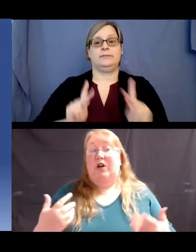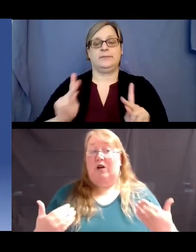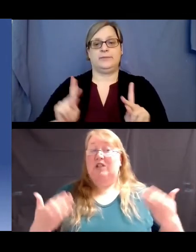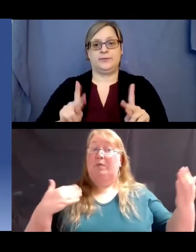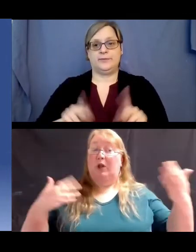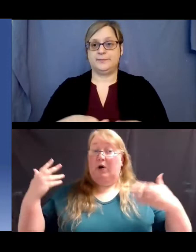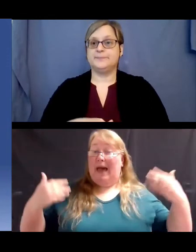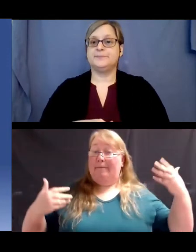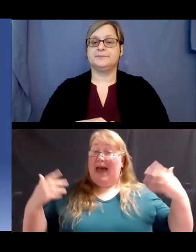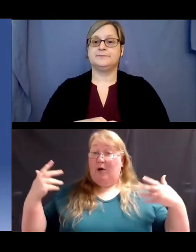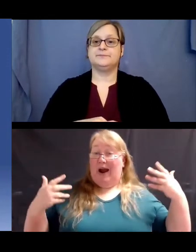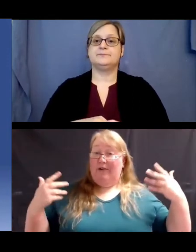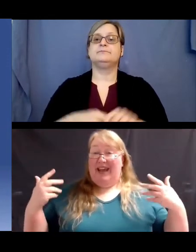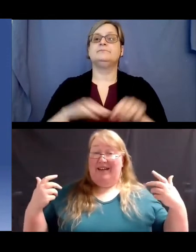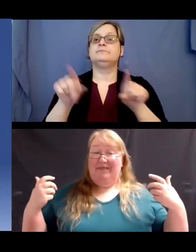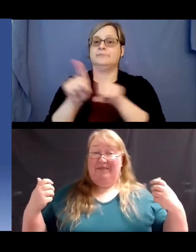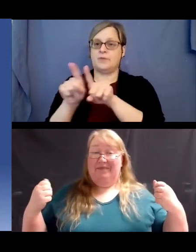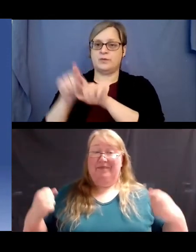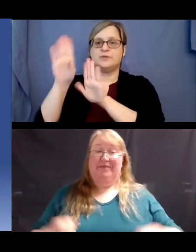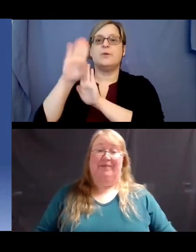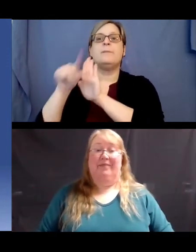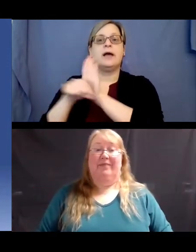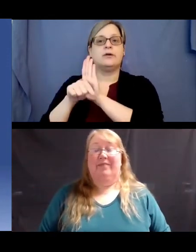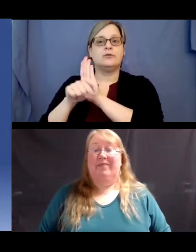You can also blur that background again.